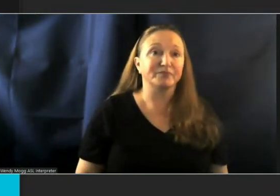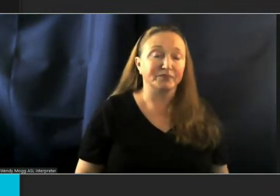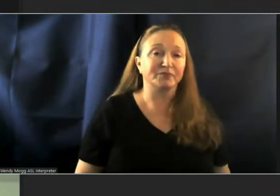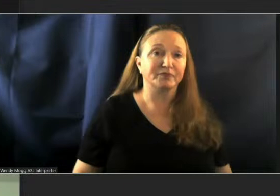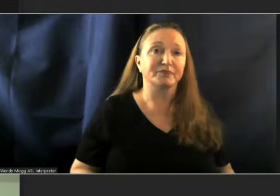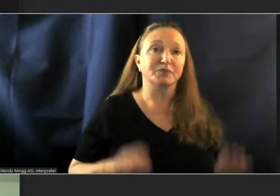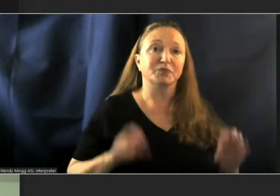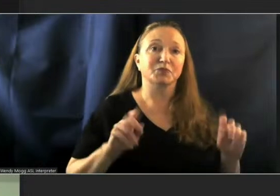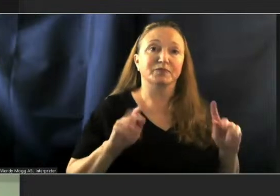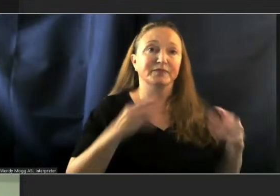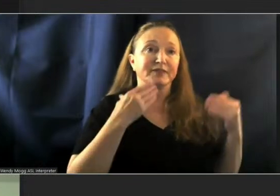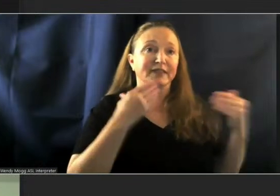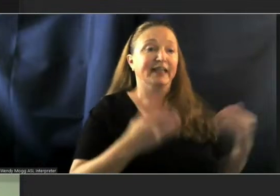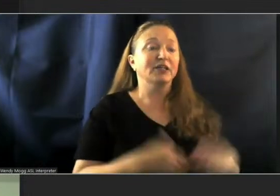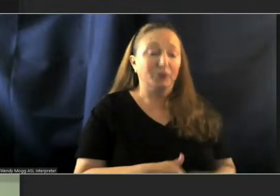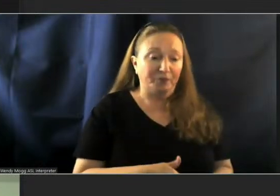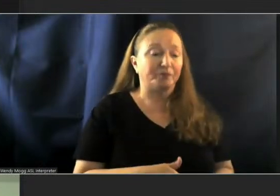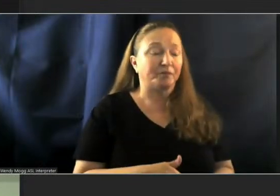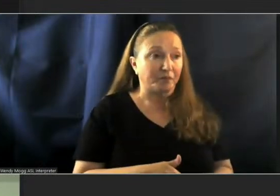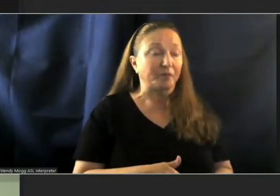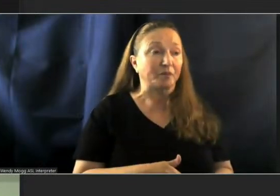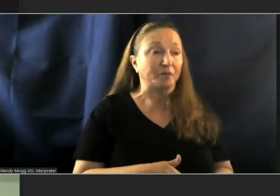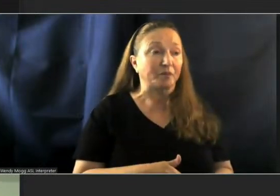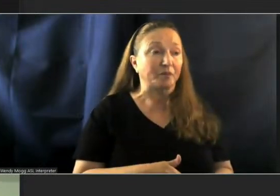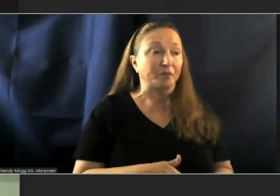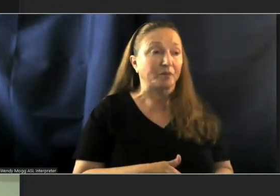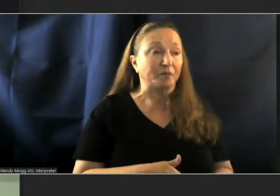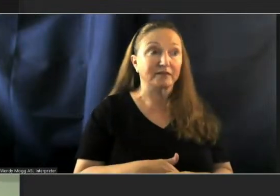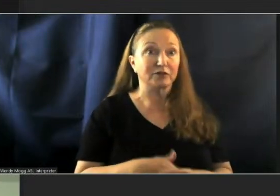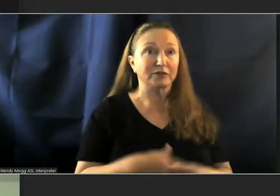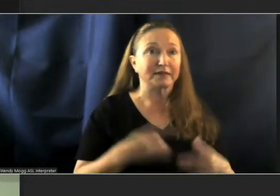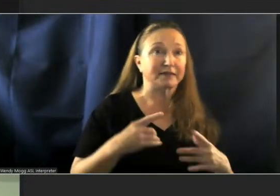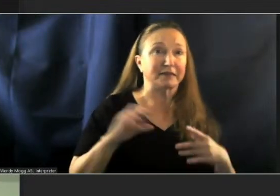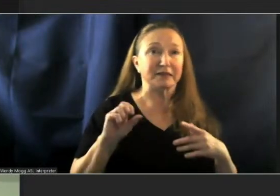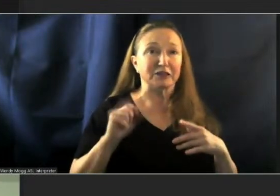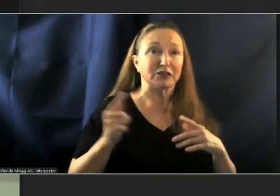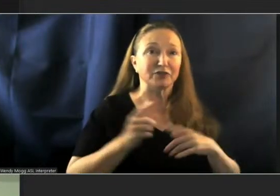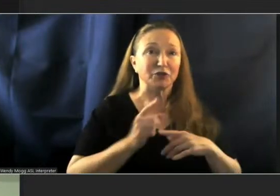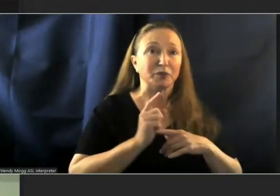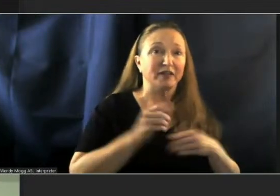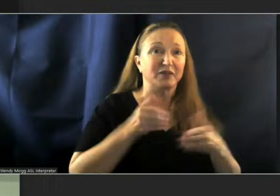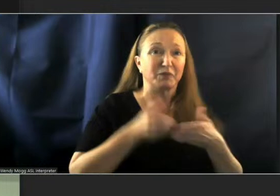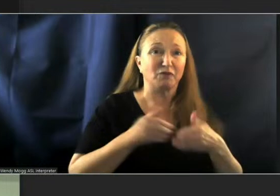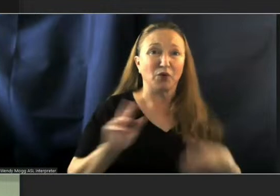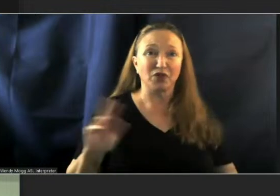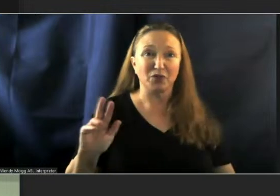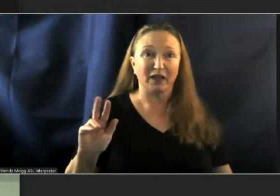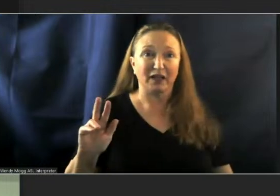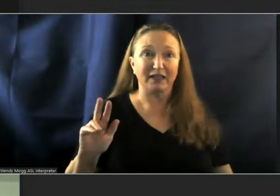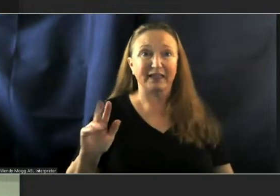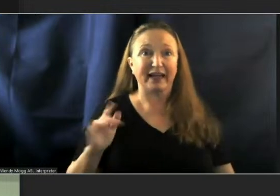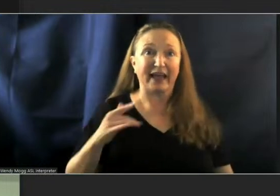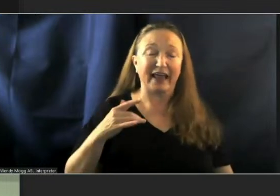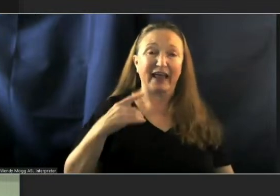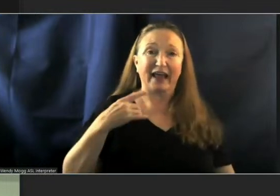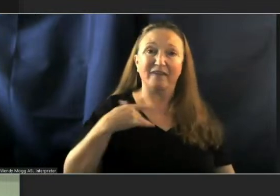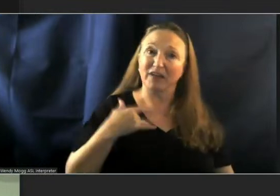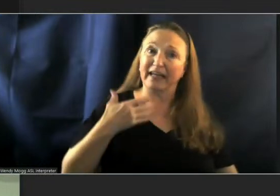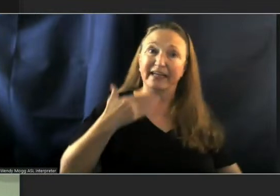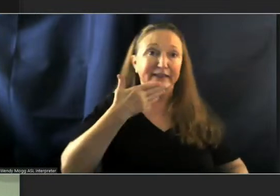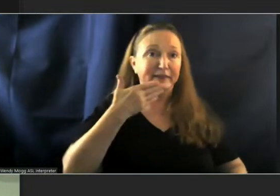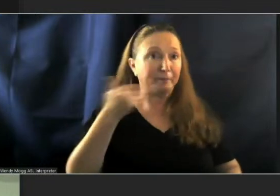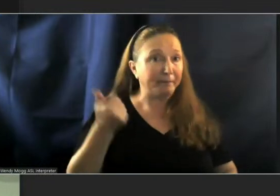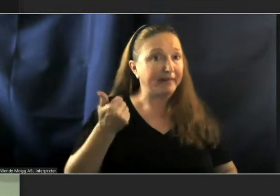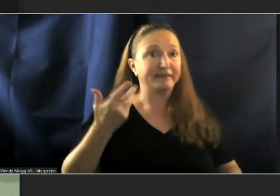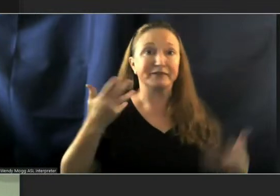All right, thank you, Dr. Dewin. And considering we have a few minutes left at 3 o'clock, I think it's best that we wrap up this